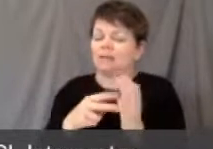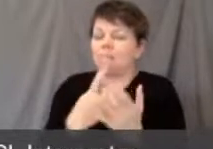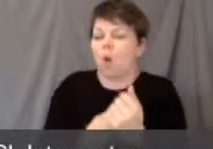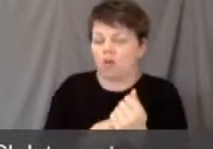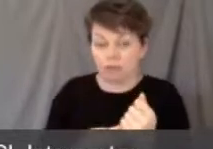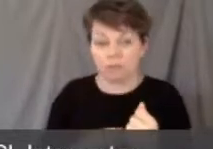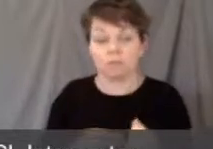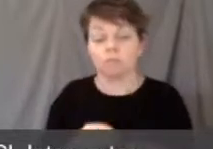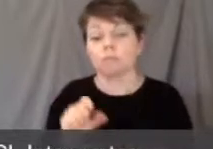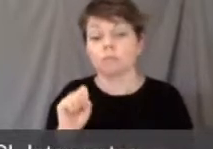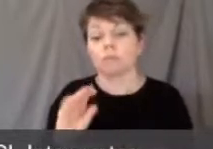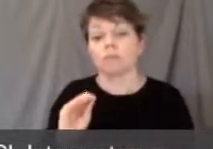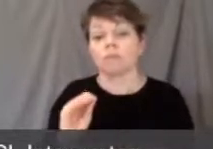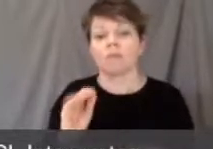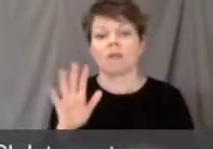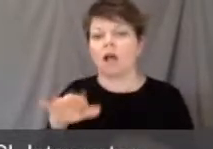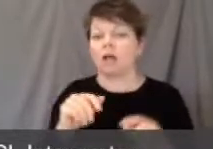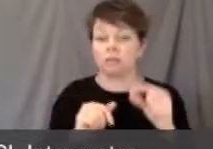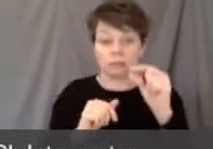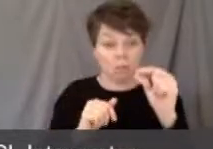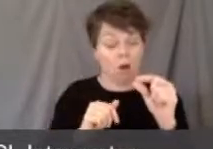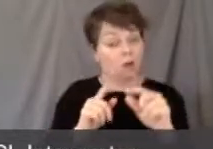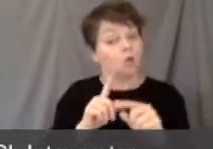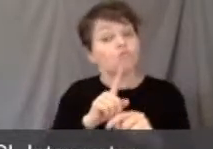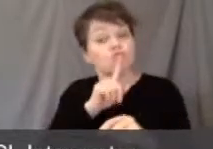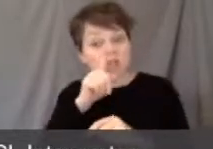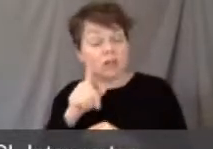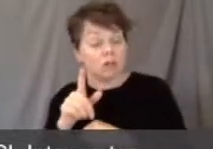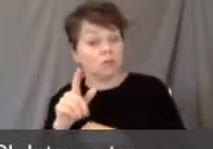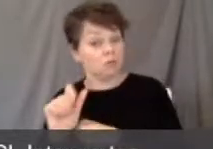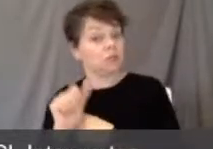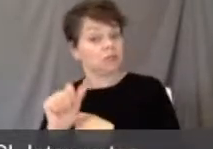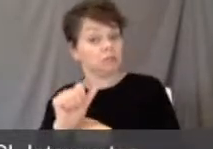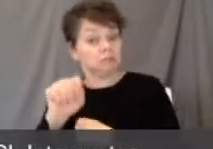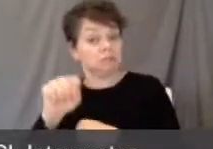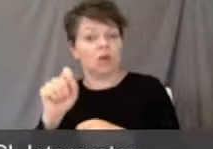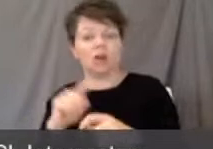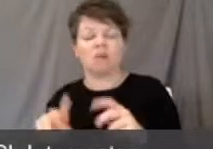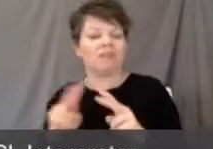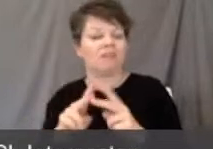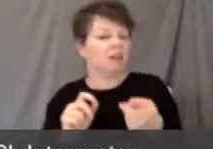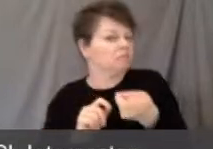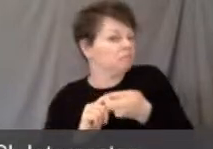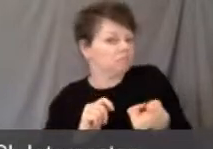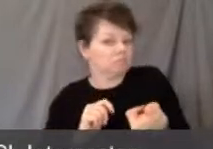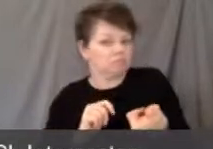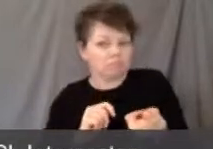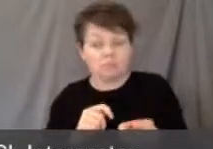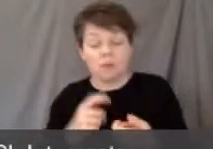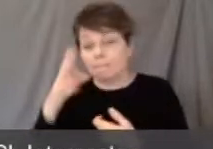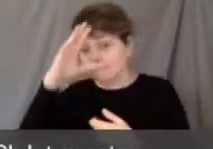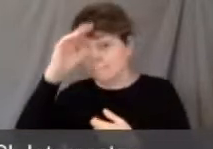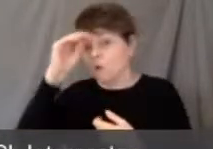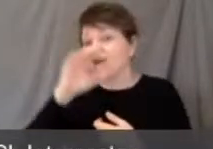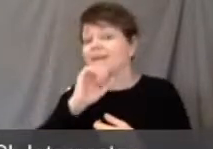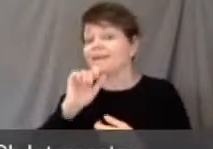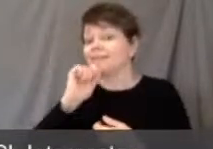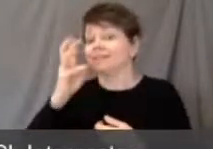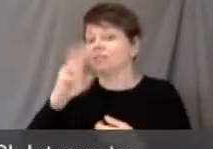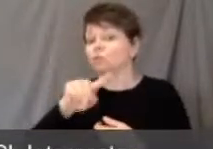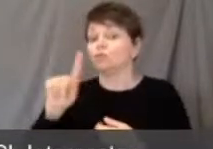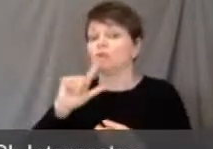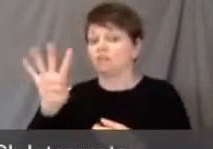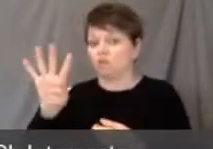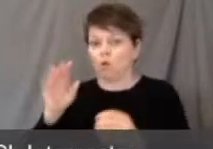say that this is a small but real risk. And it seems to be higher in males ages 16 to